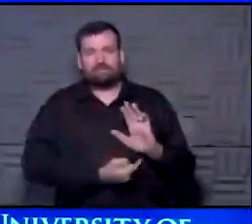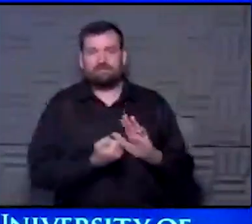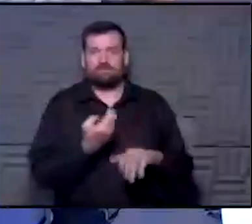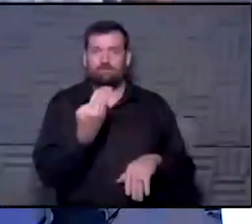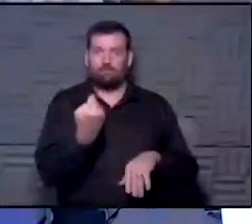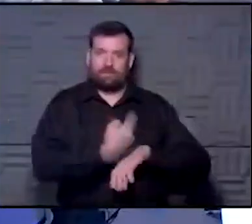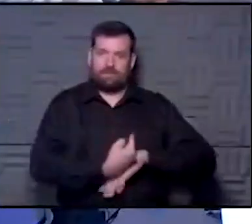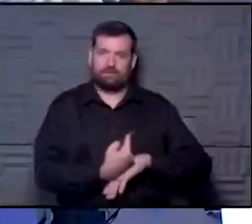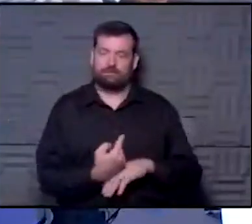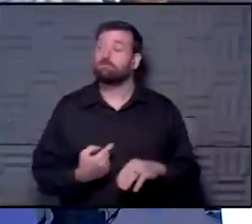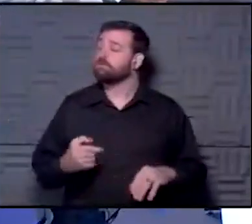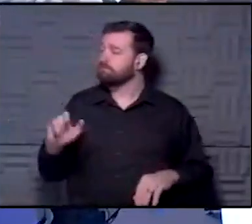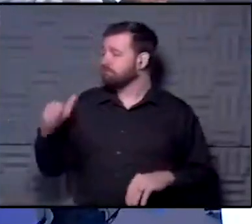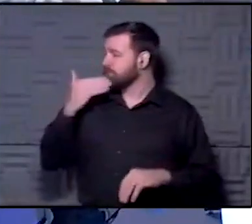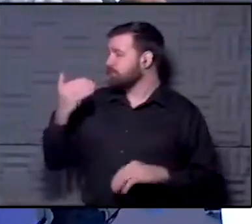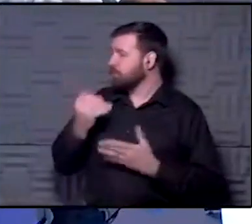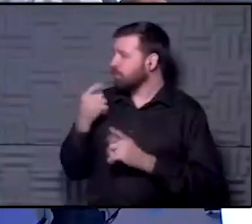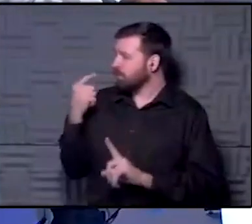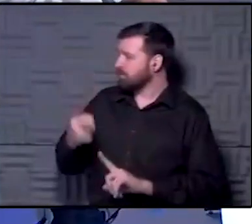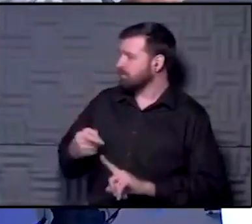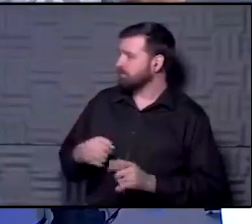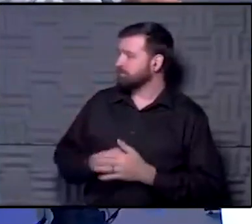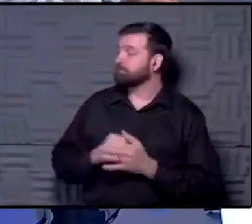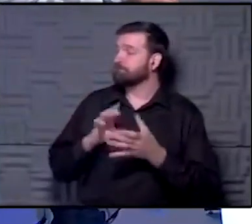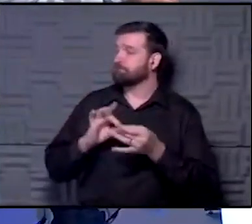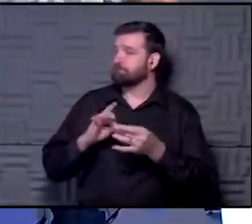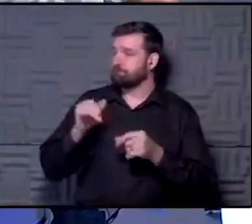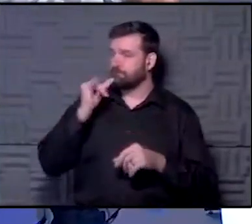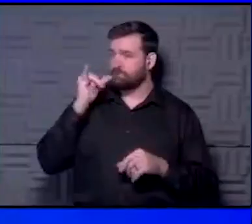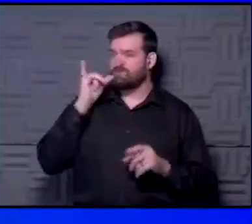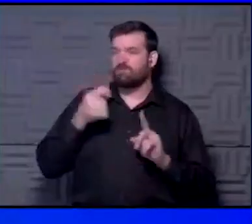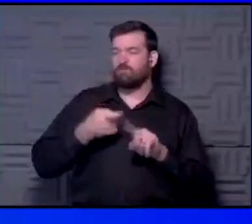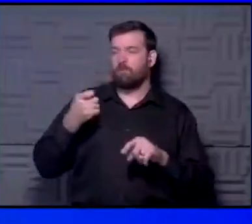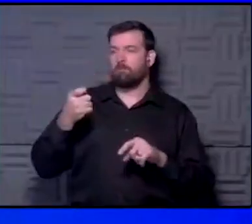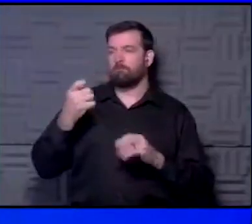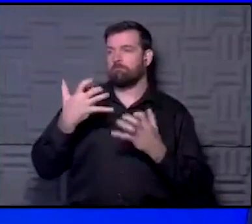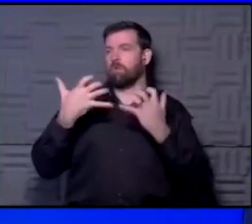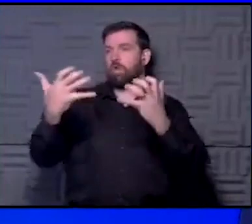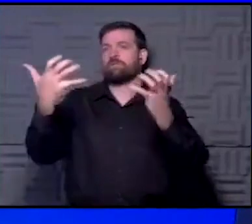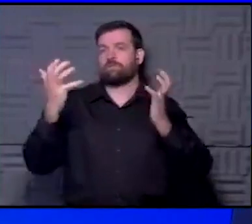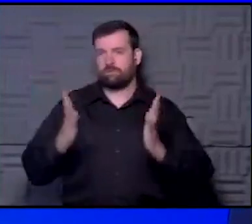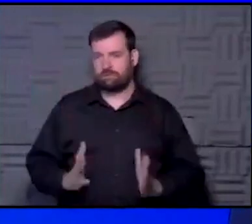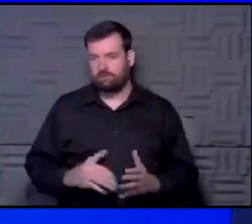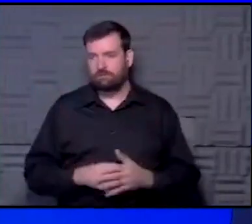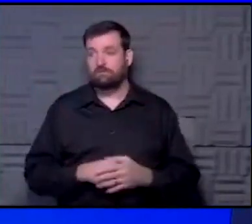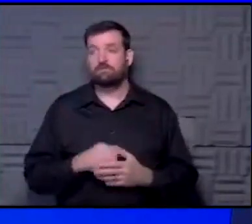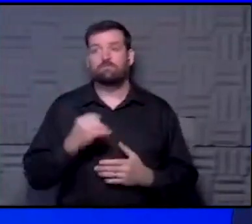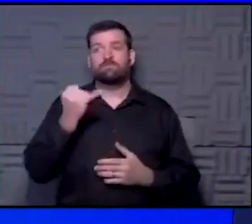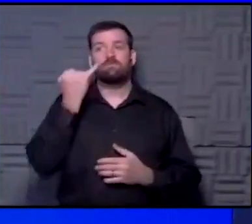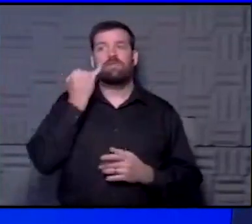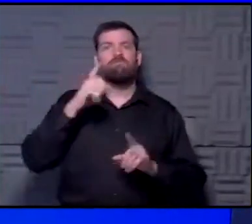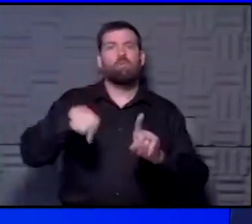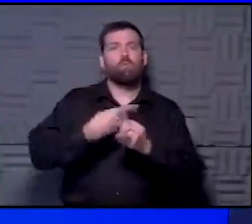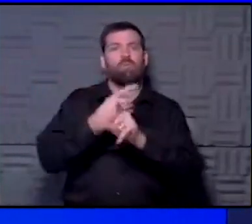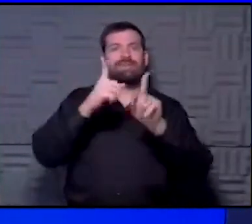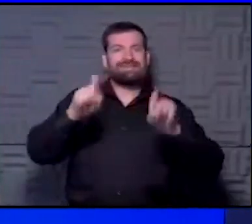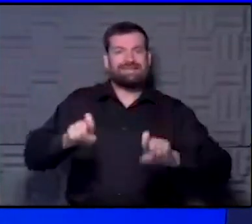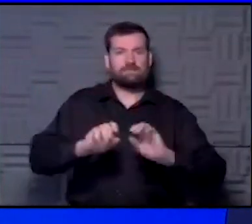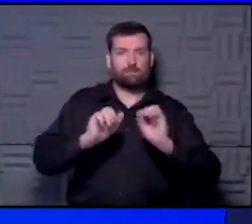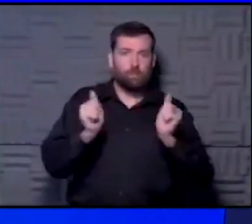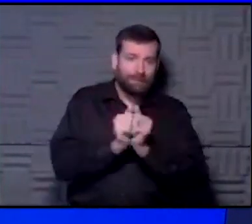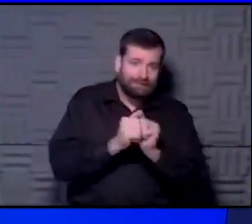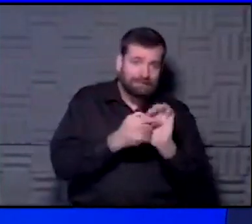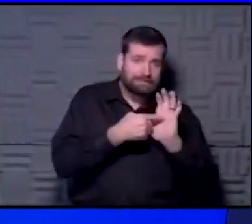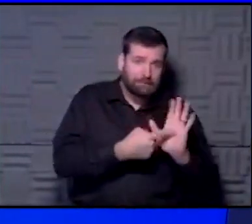And this was a good point. We've brought it up, and it was brought up yesterday by a listener. A very great point. Well, if you're only testing people who have symptoms,